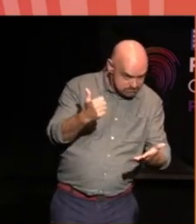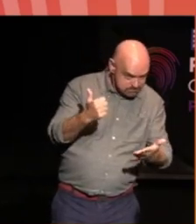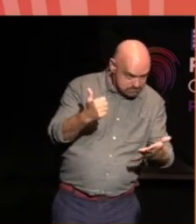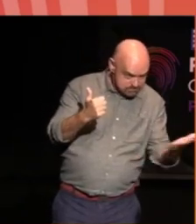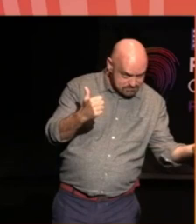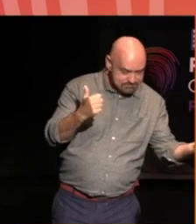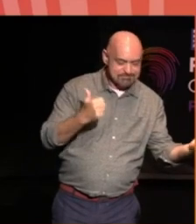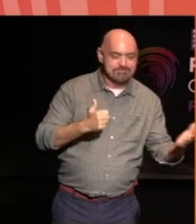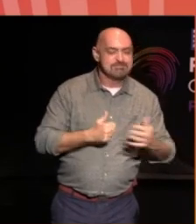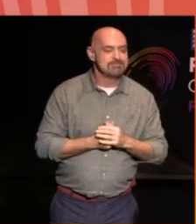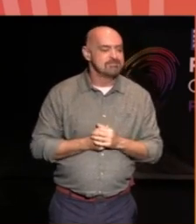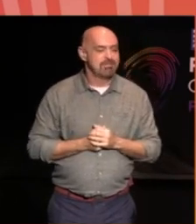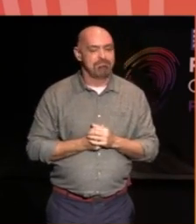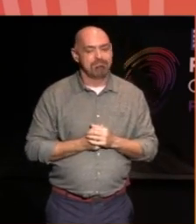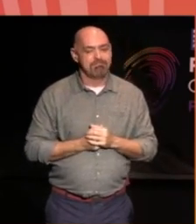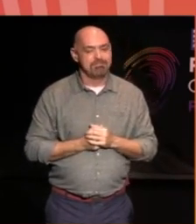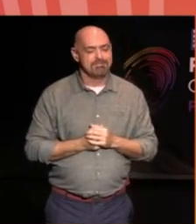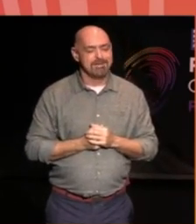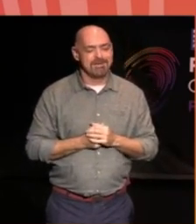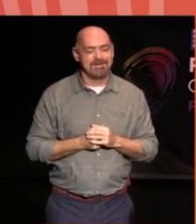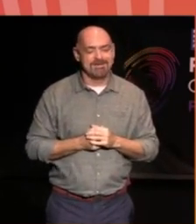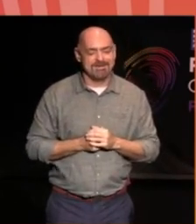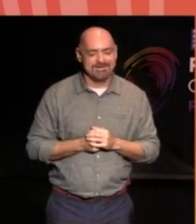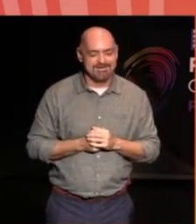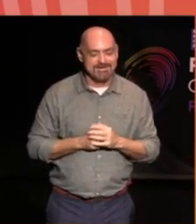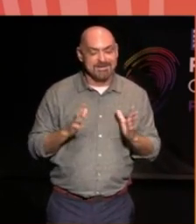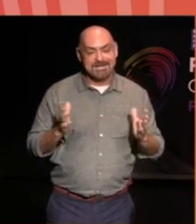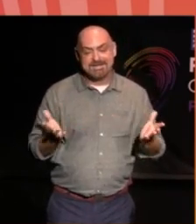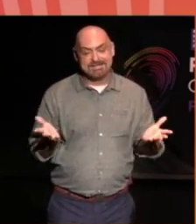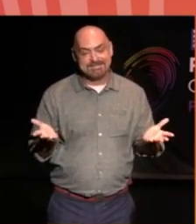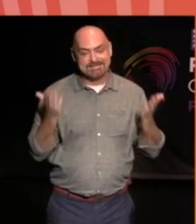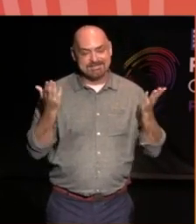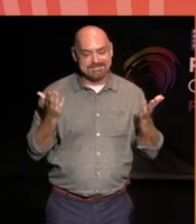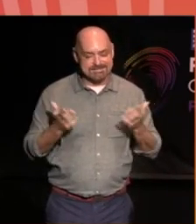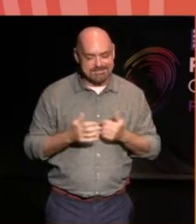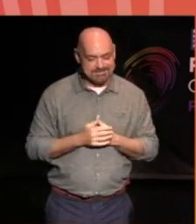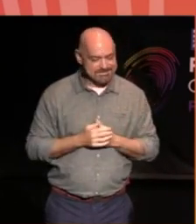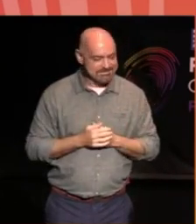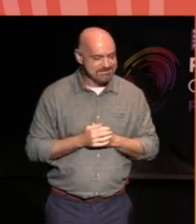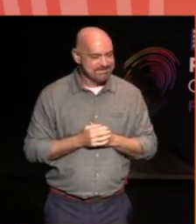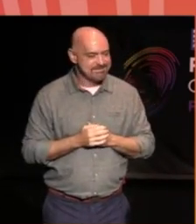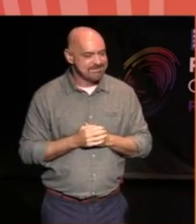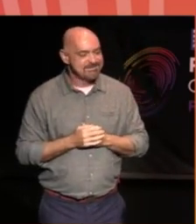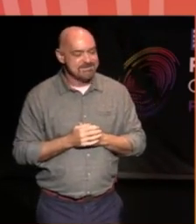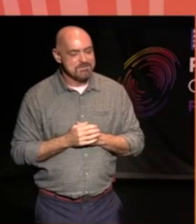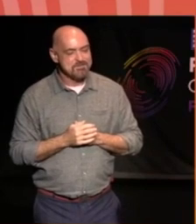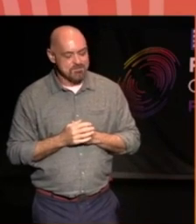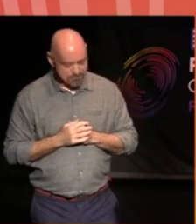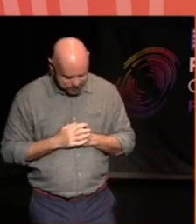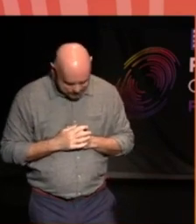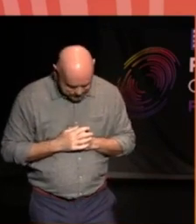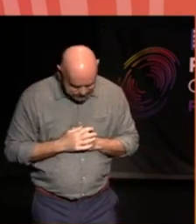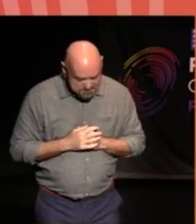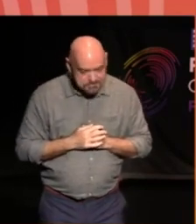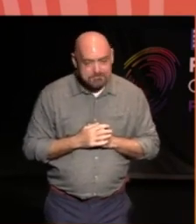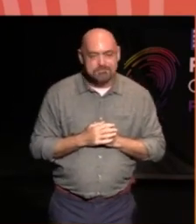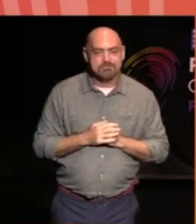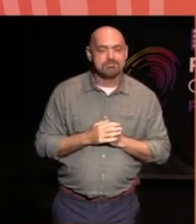Yes. You having a great time? Goodness.